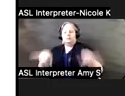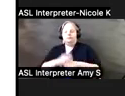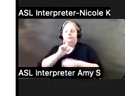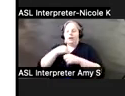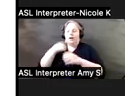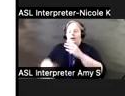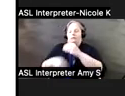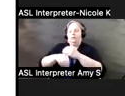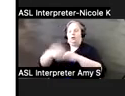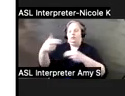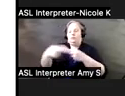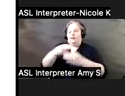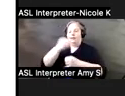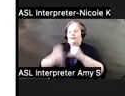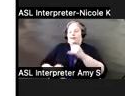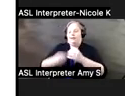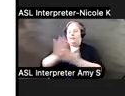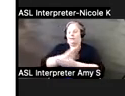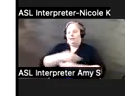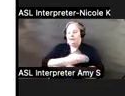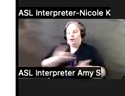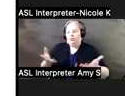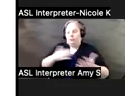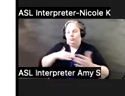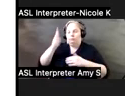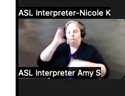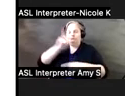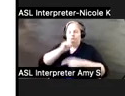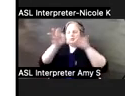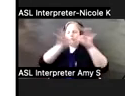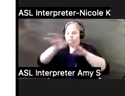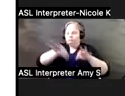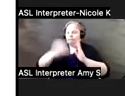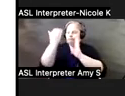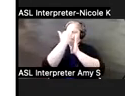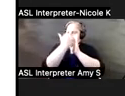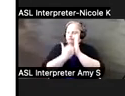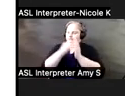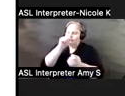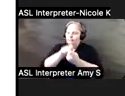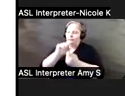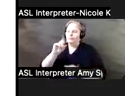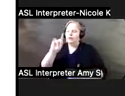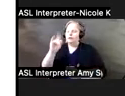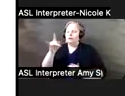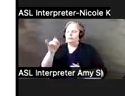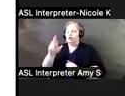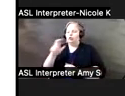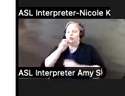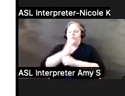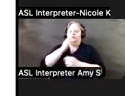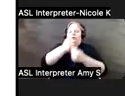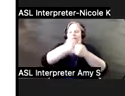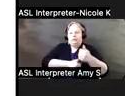slide at the end of the handout for my presentation that kind of goes through which specific adapter I use for every single